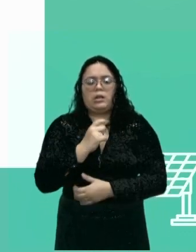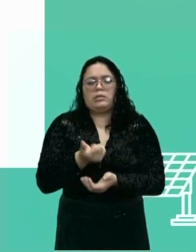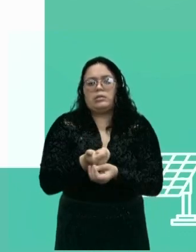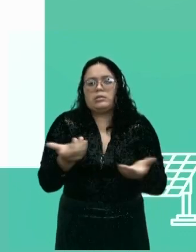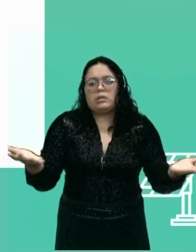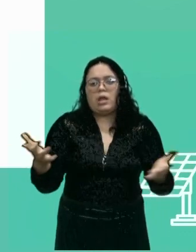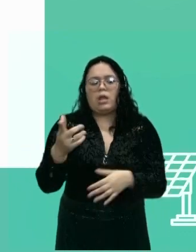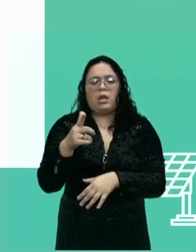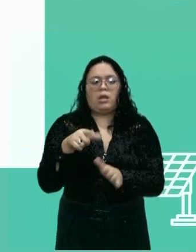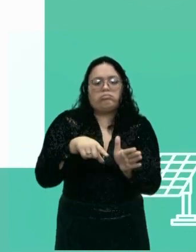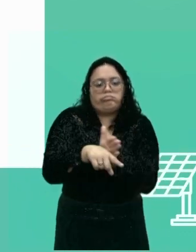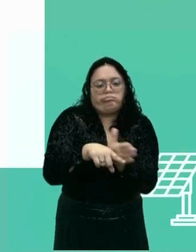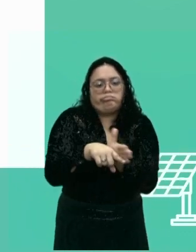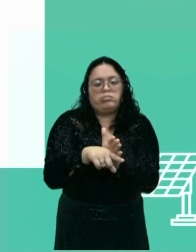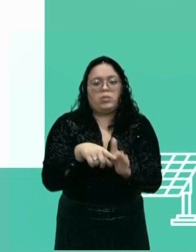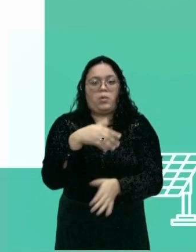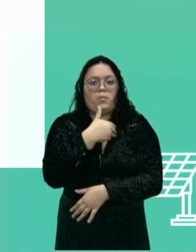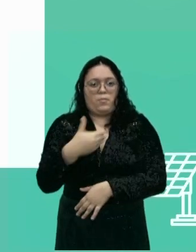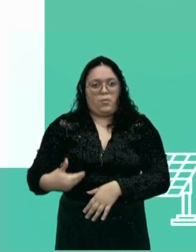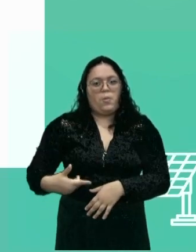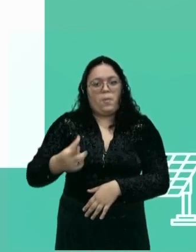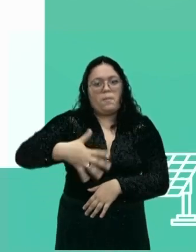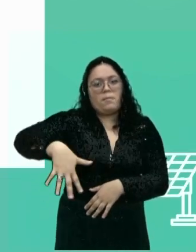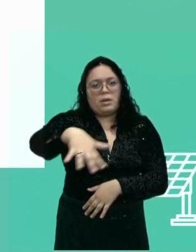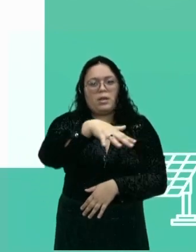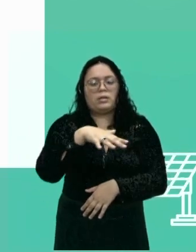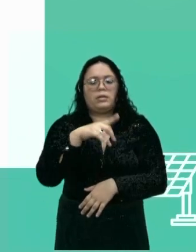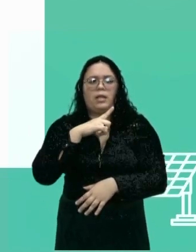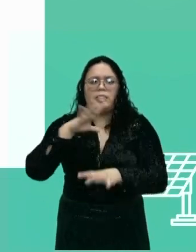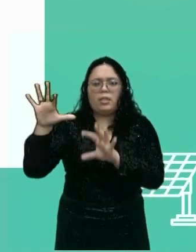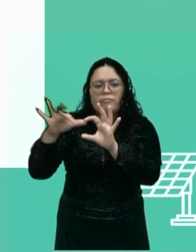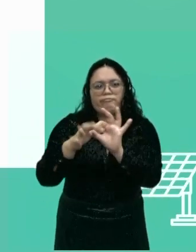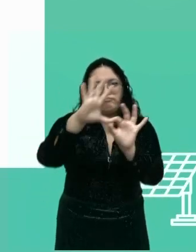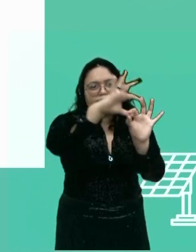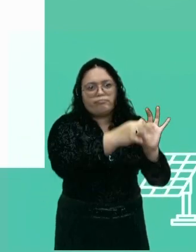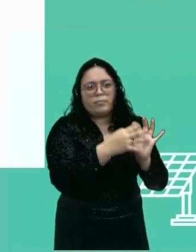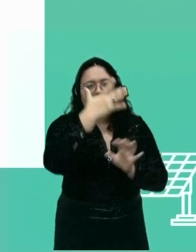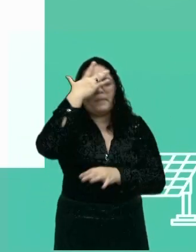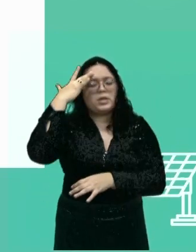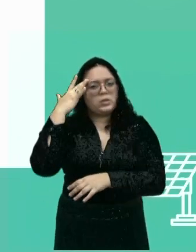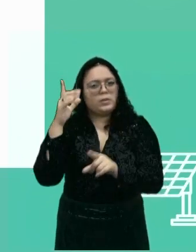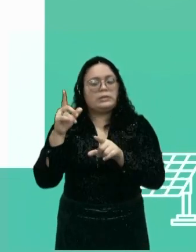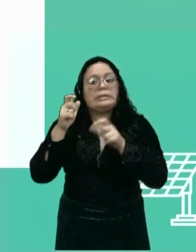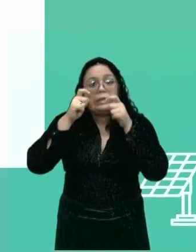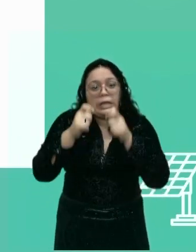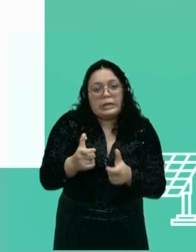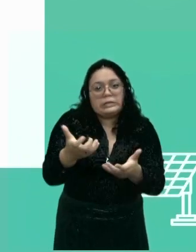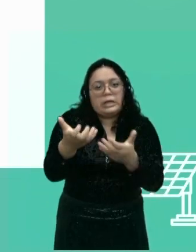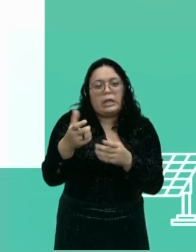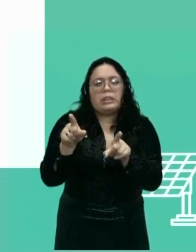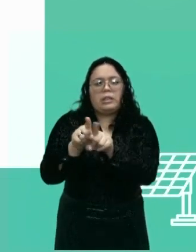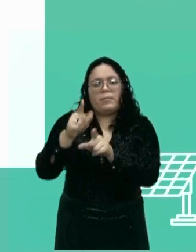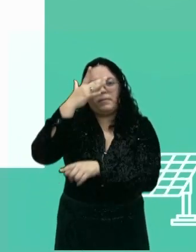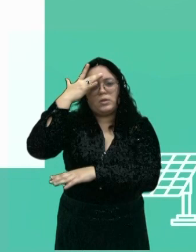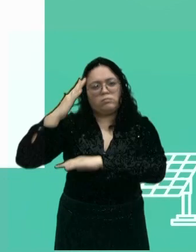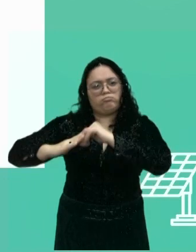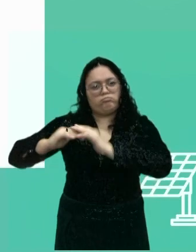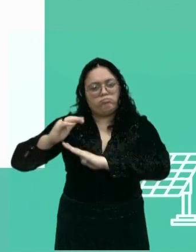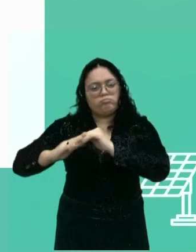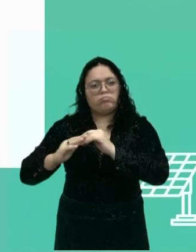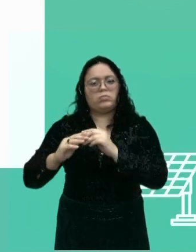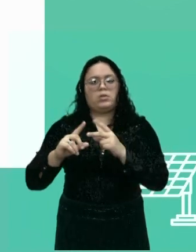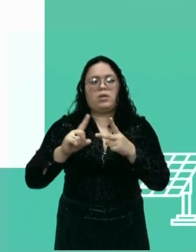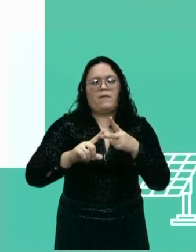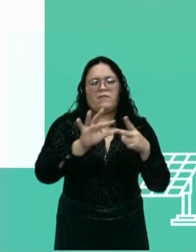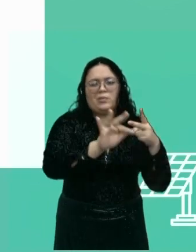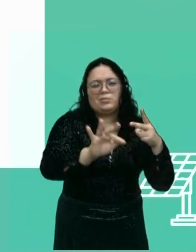where industry stakeholders and also academia could feed in their expert views on, first of all, the design of the £240 million